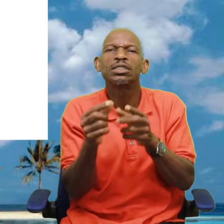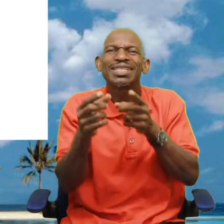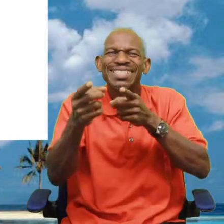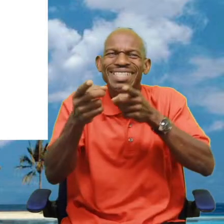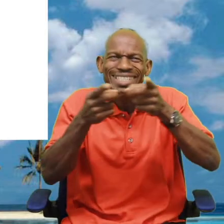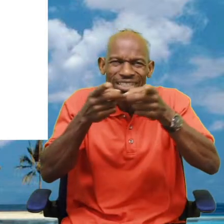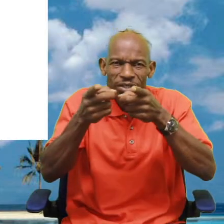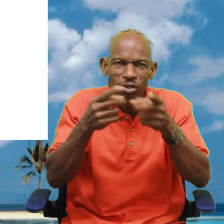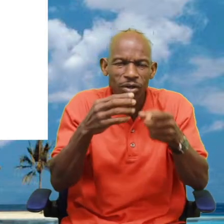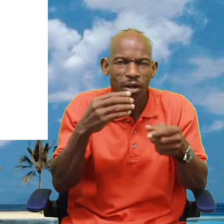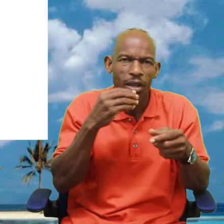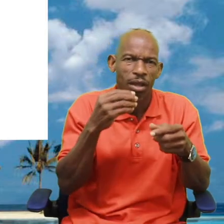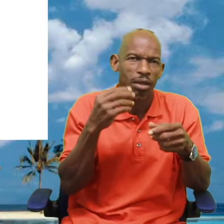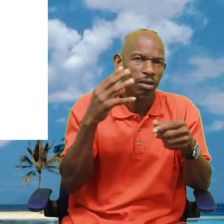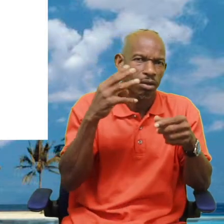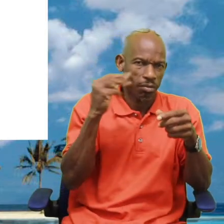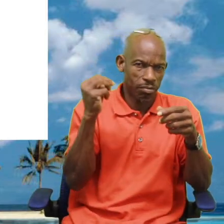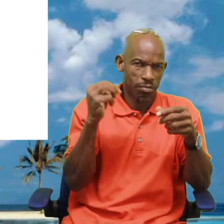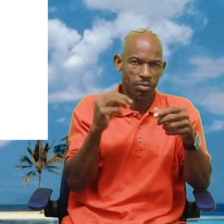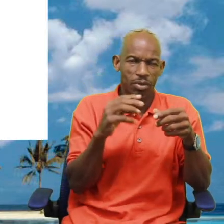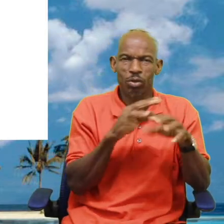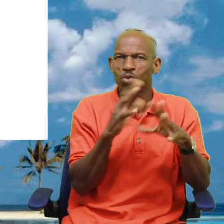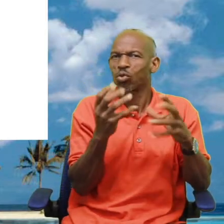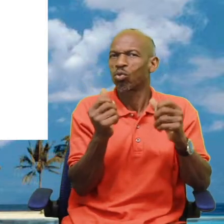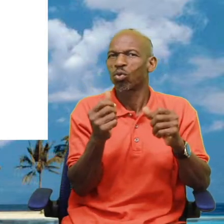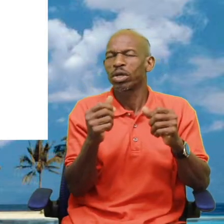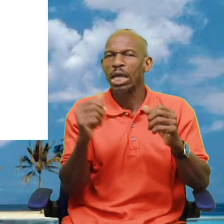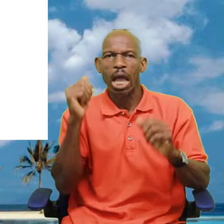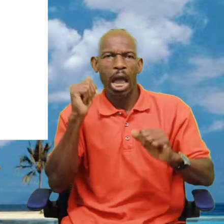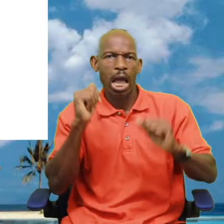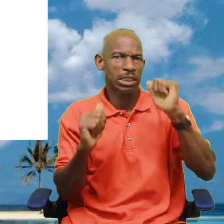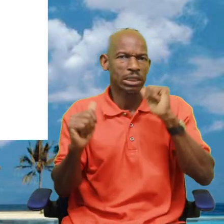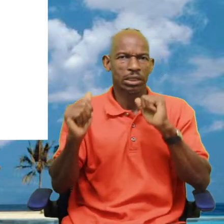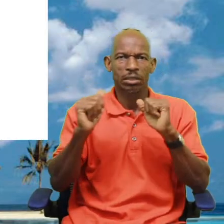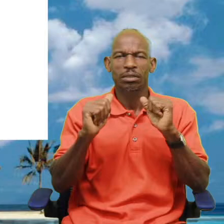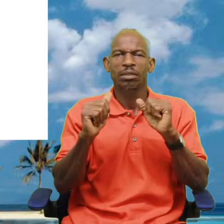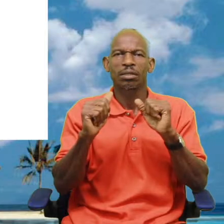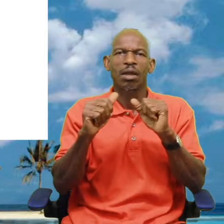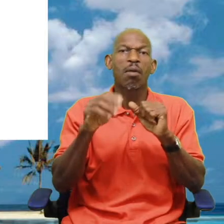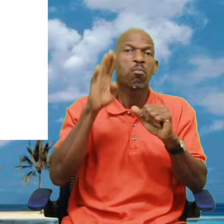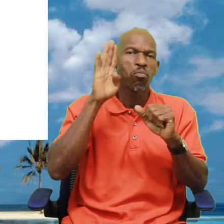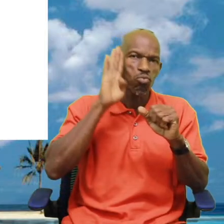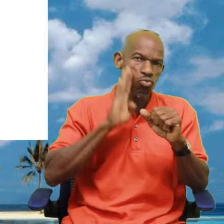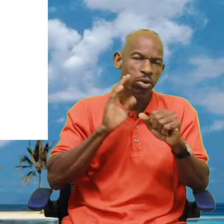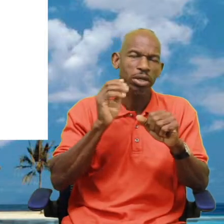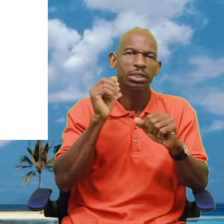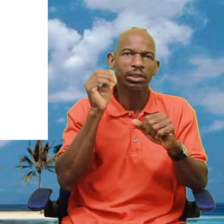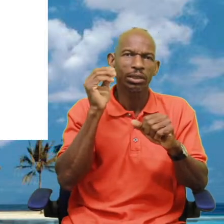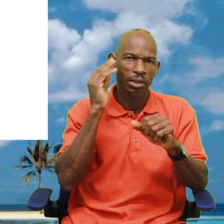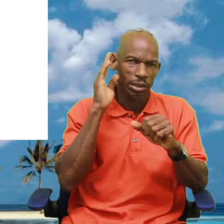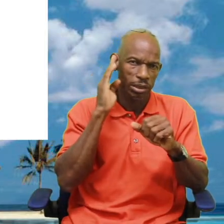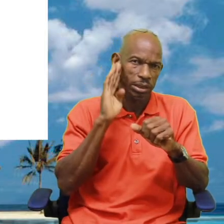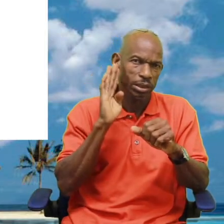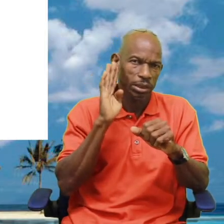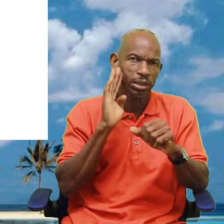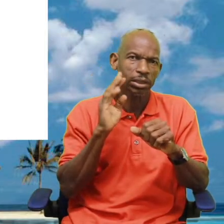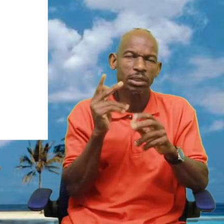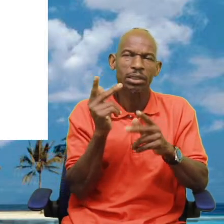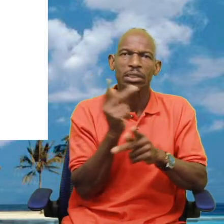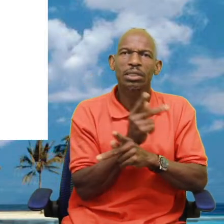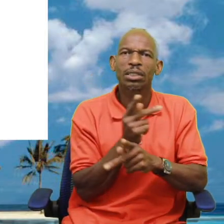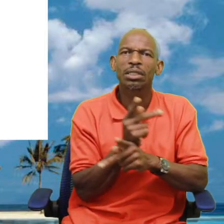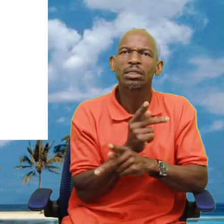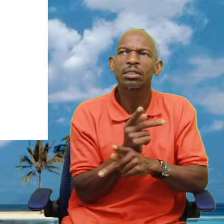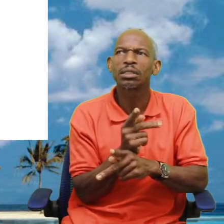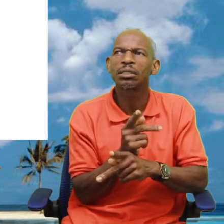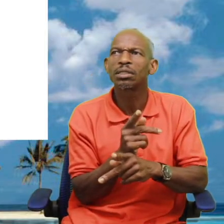action. Okay, yes, who gave me the brown skin? That was Sabriki. Kenton, give me